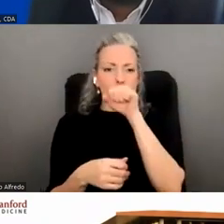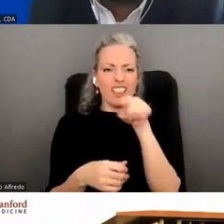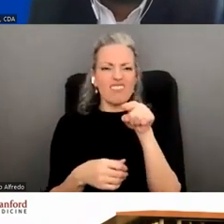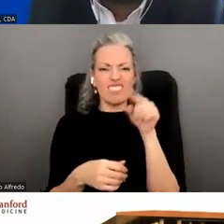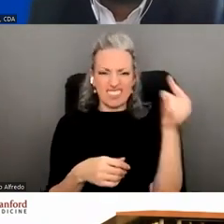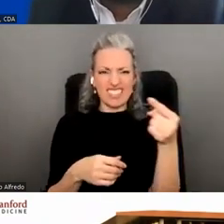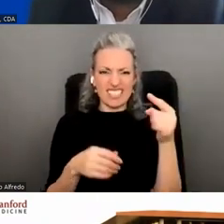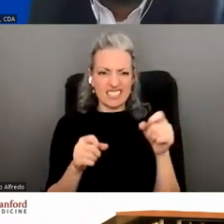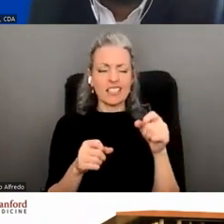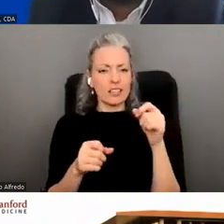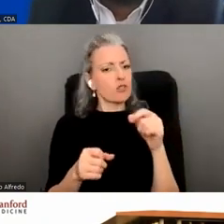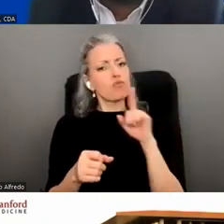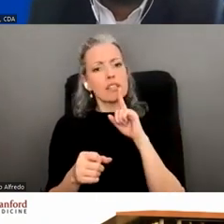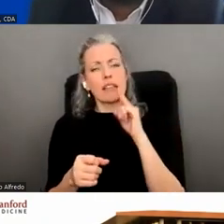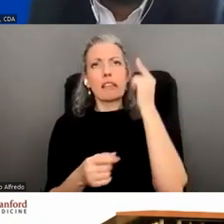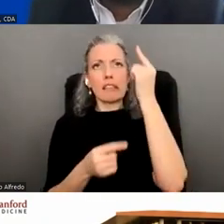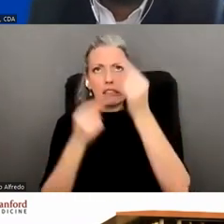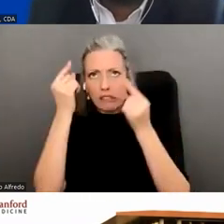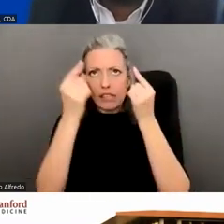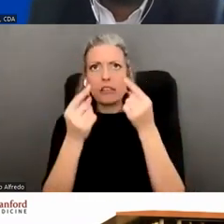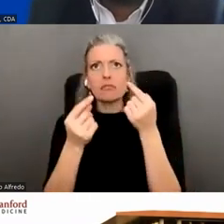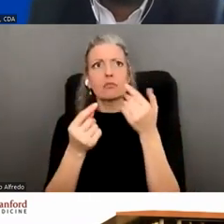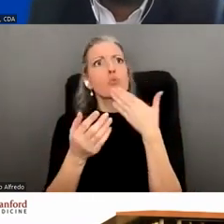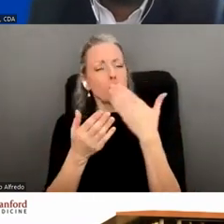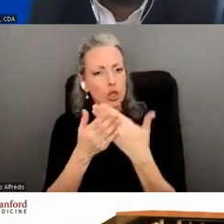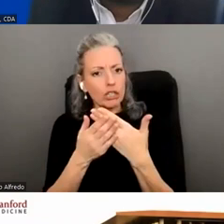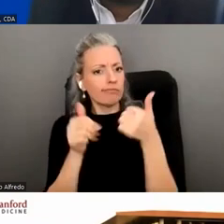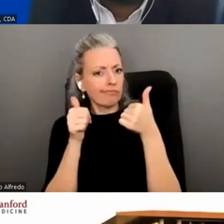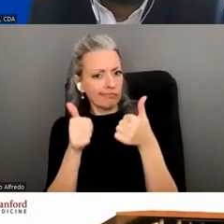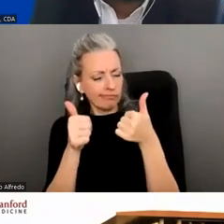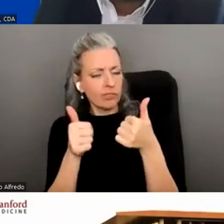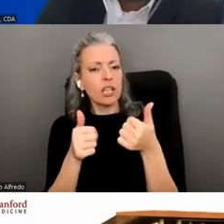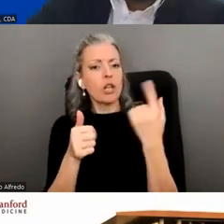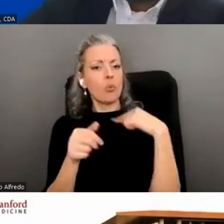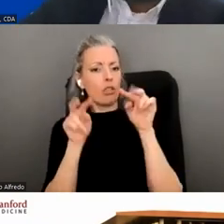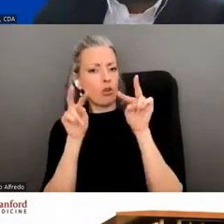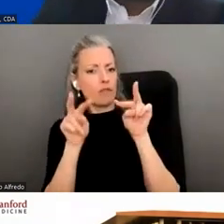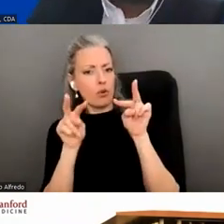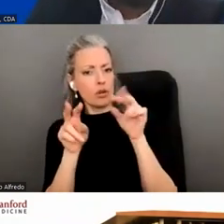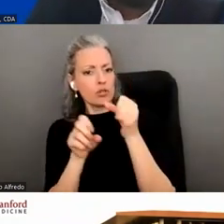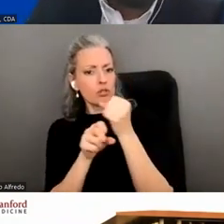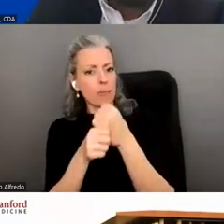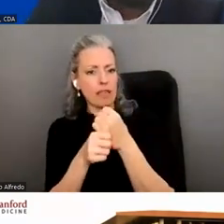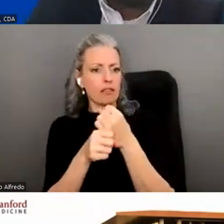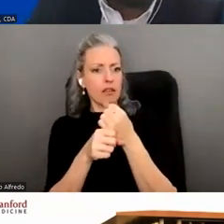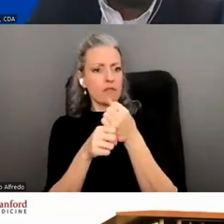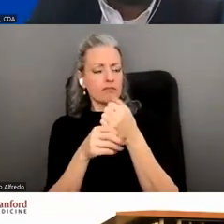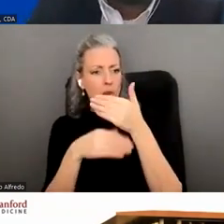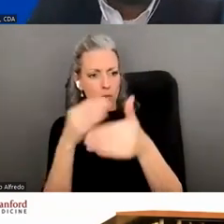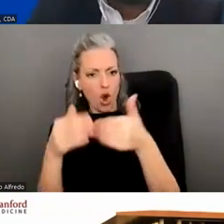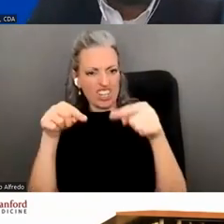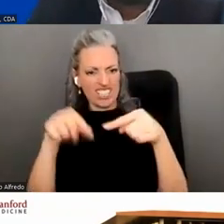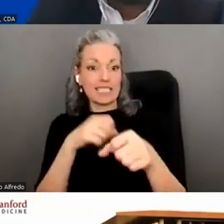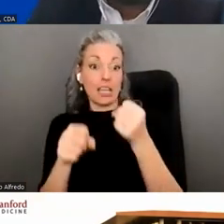thoughtful and well done. And we really look forward to making quite a bit of progress this year in